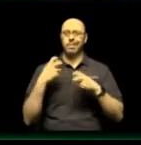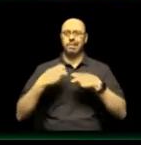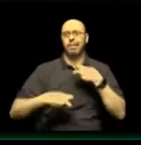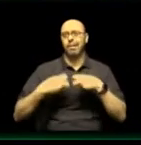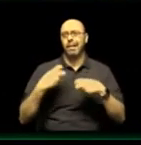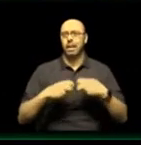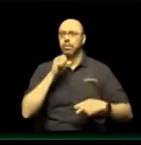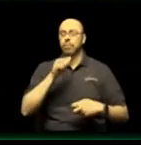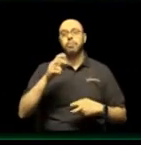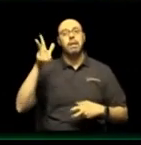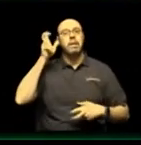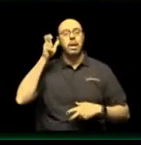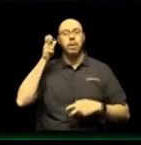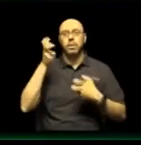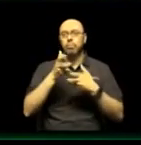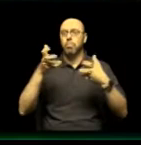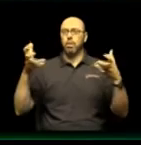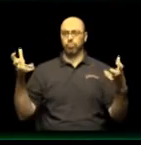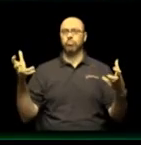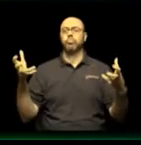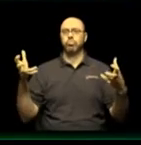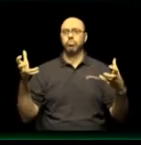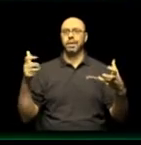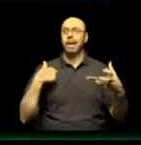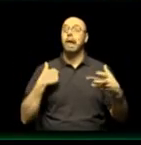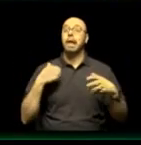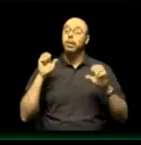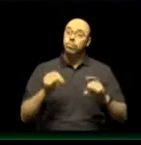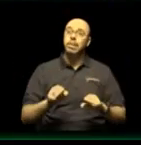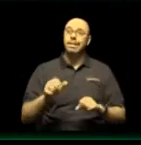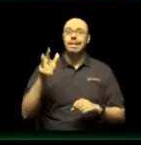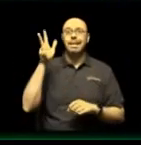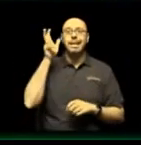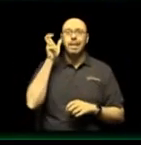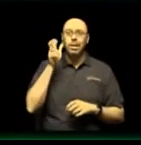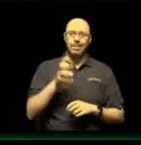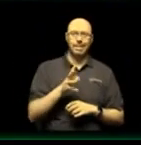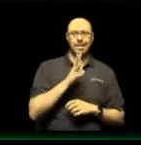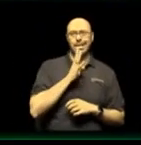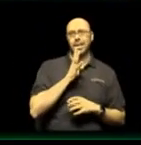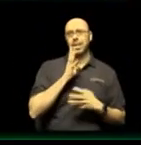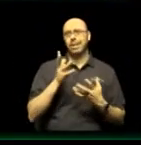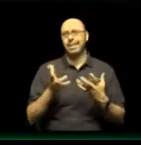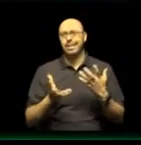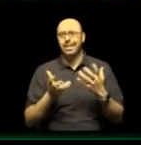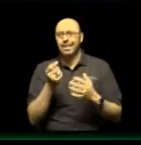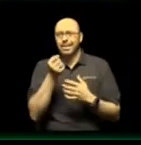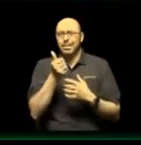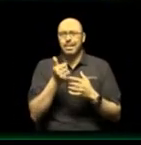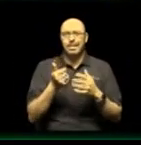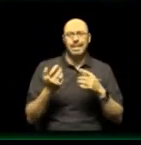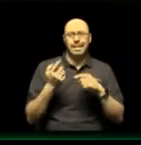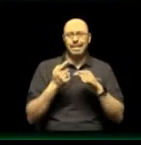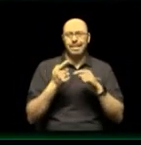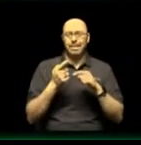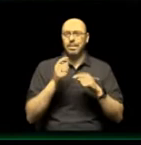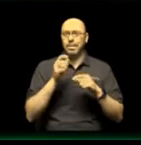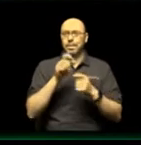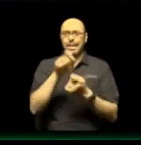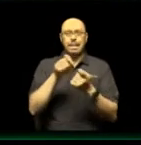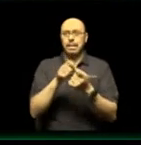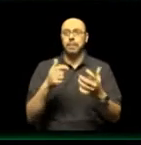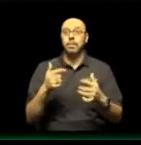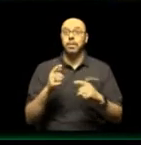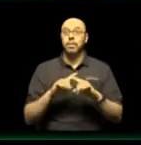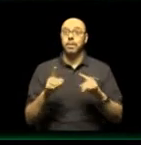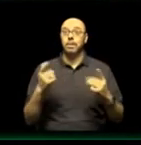don't hear as much. So I couldn't hear to talk and hear what people talk. So I told when I was 8